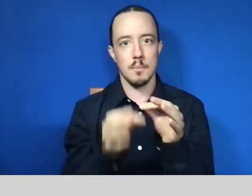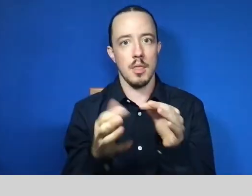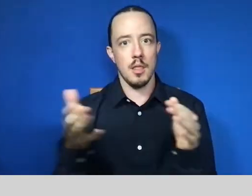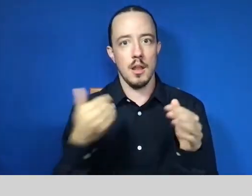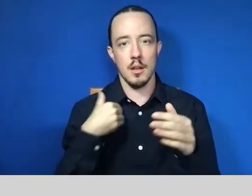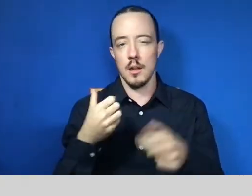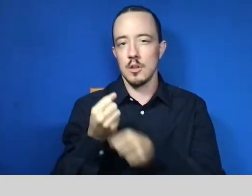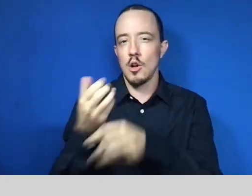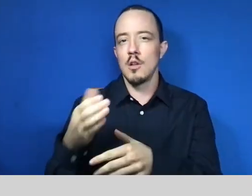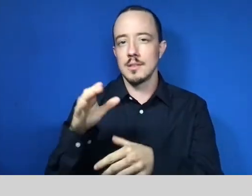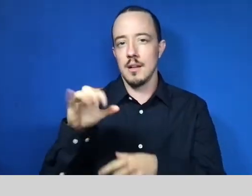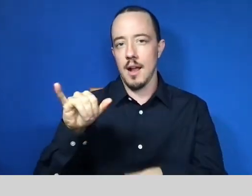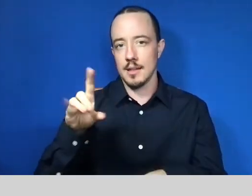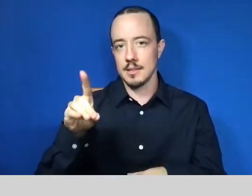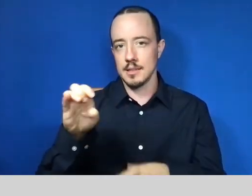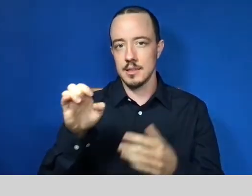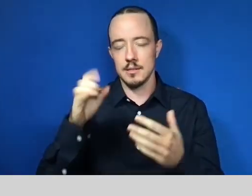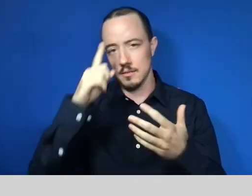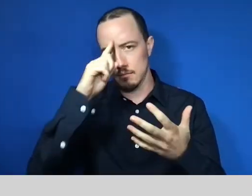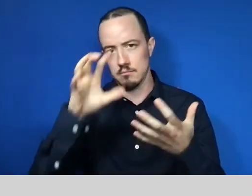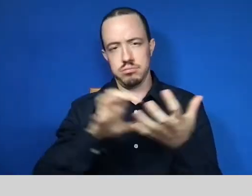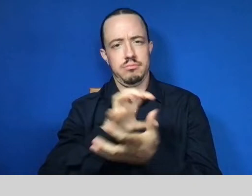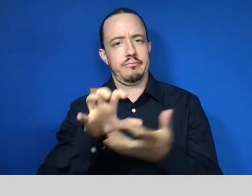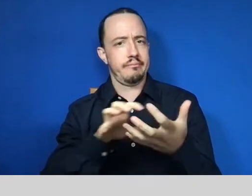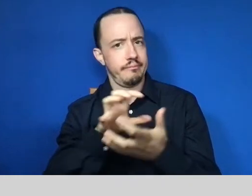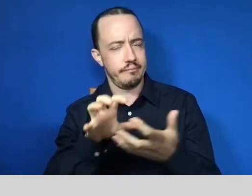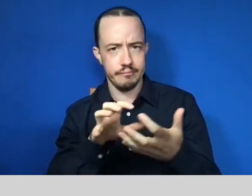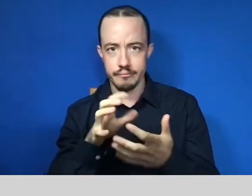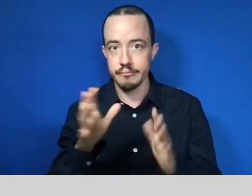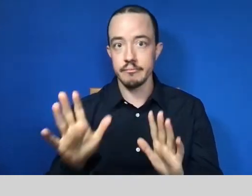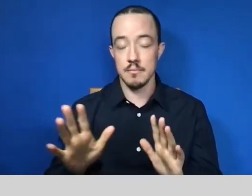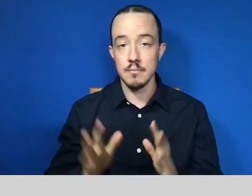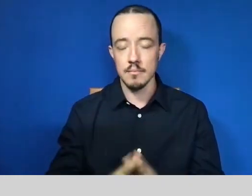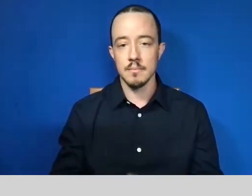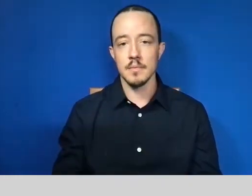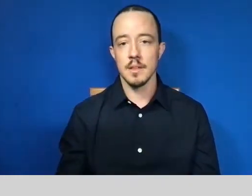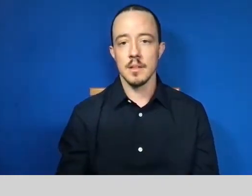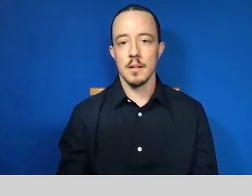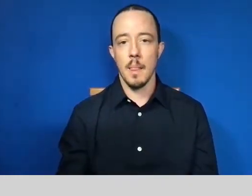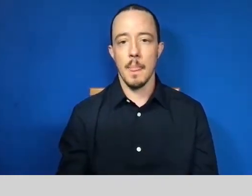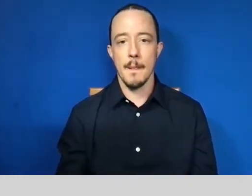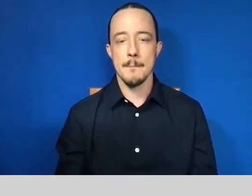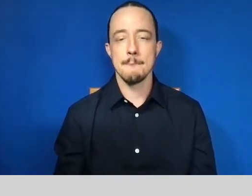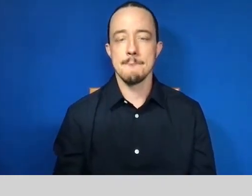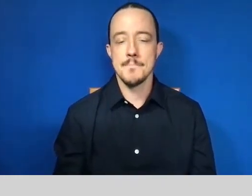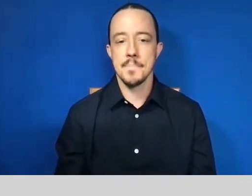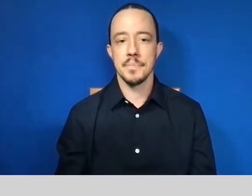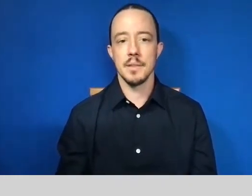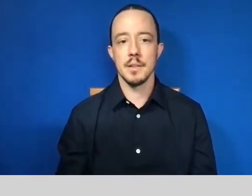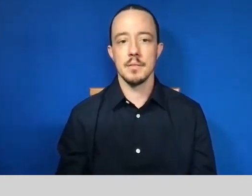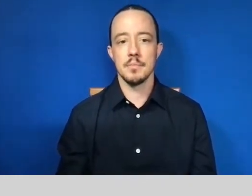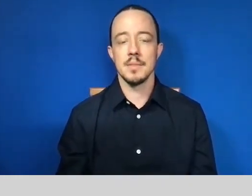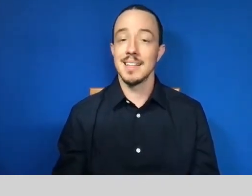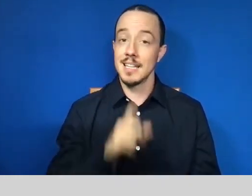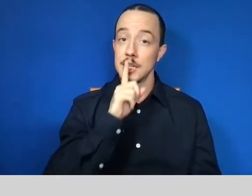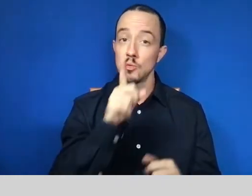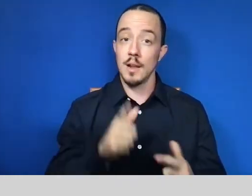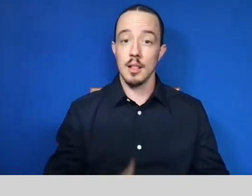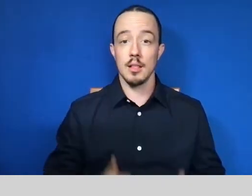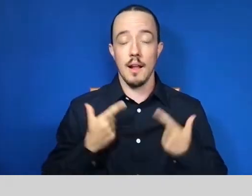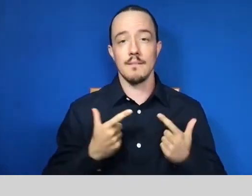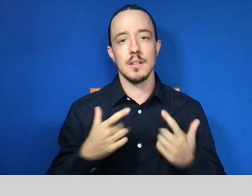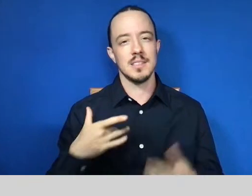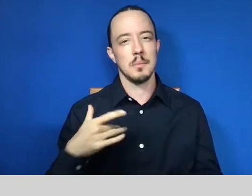can confuse our IDE. We were able to fix this with type hinting, but in real life, we